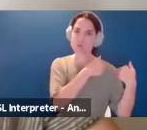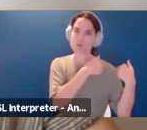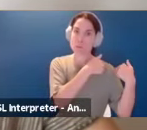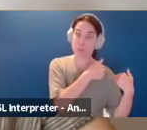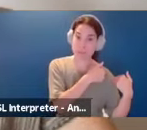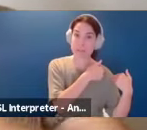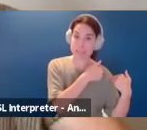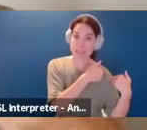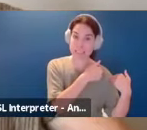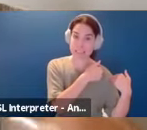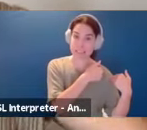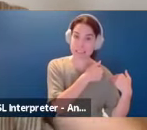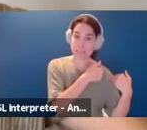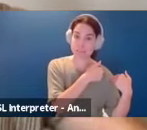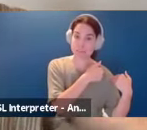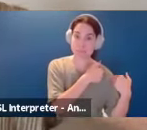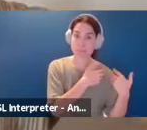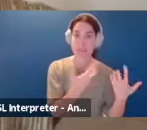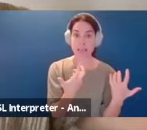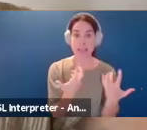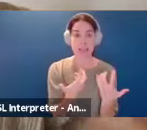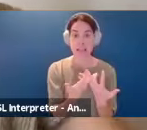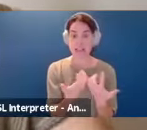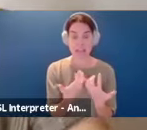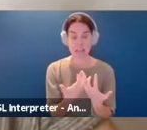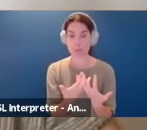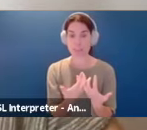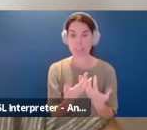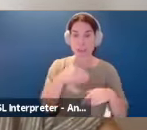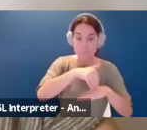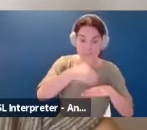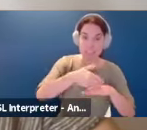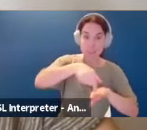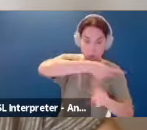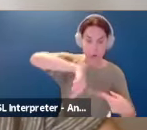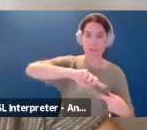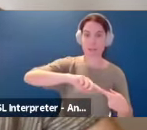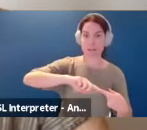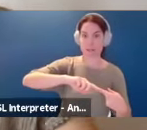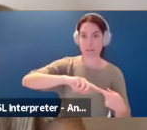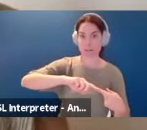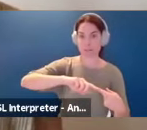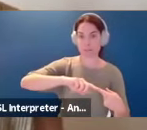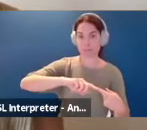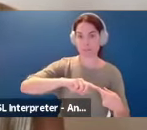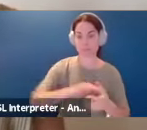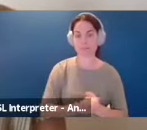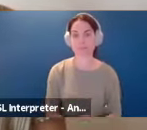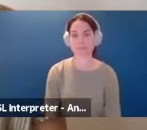caused us to be dehumanized so that others can be dehumanized to our benefit as a people